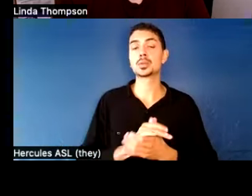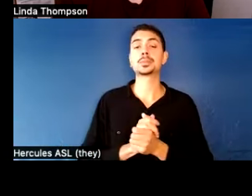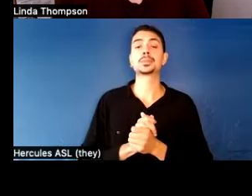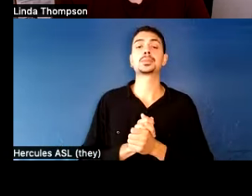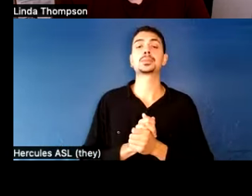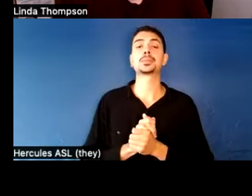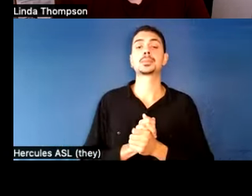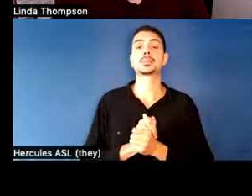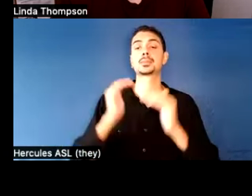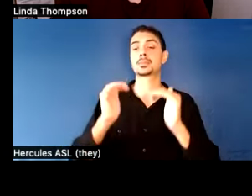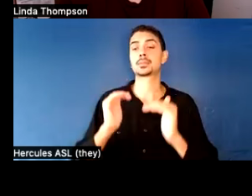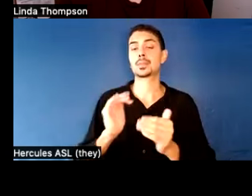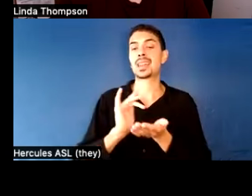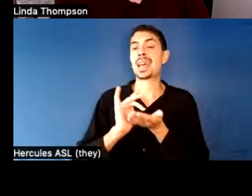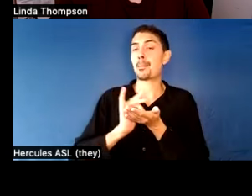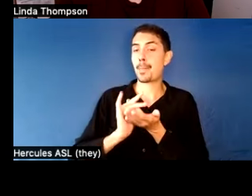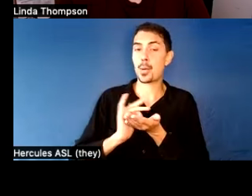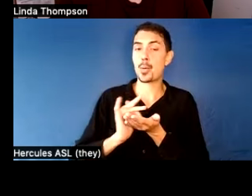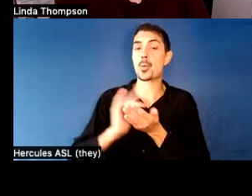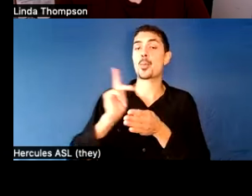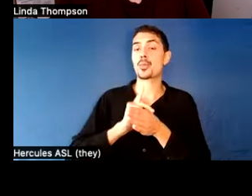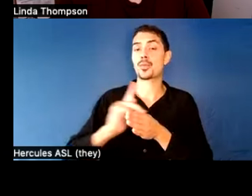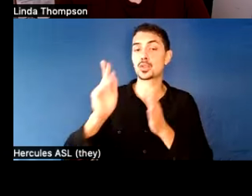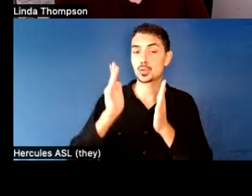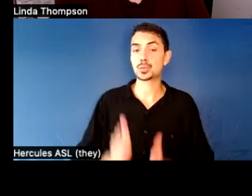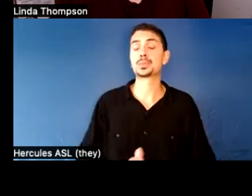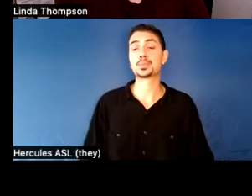and then medical professionals.